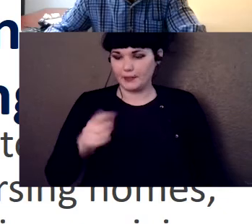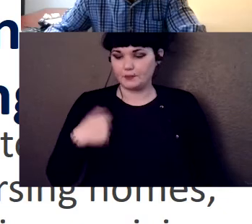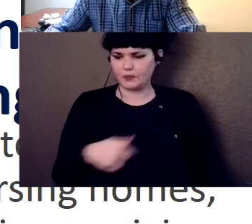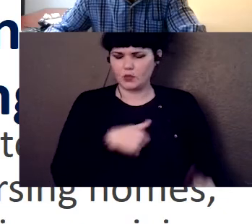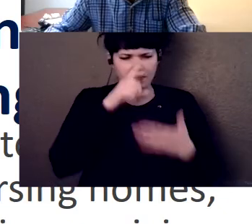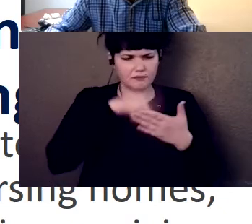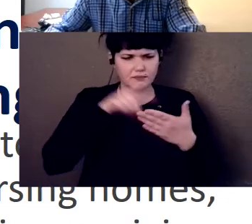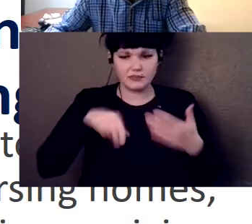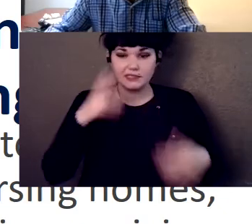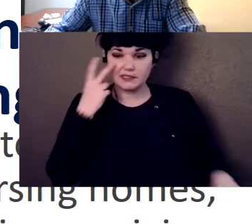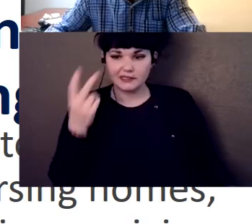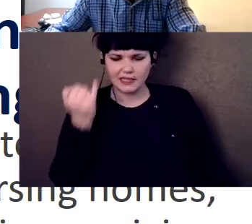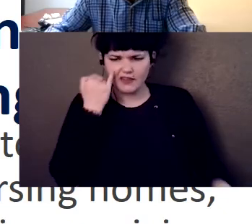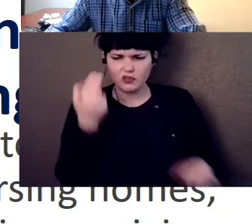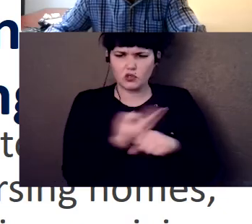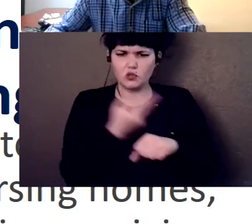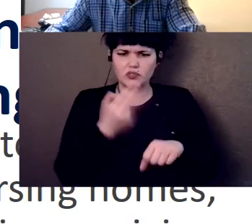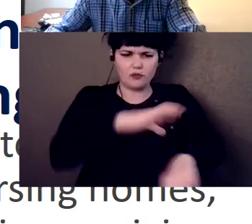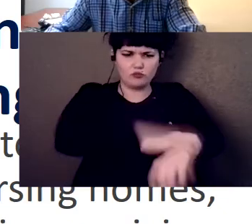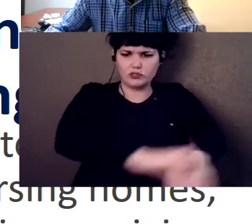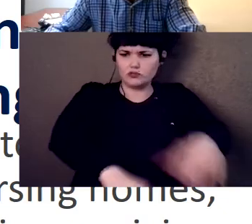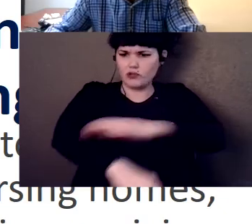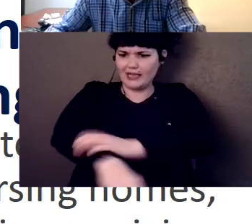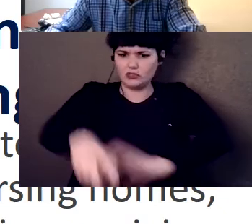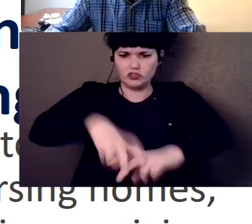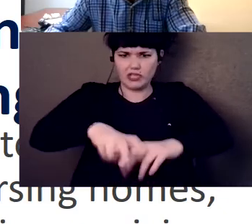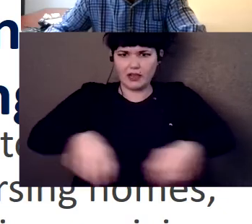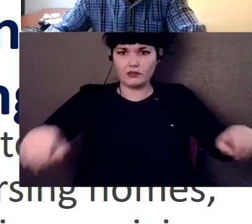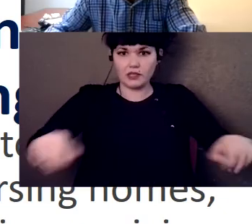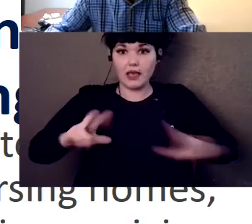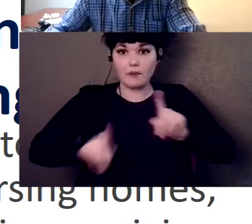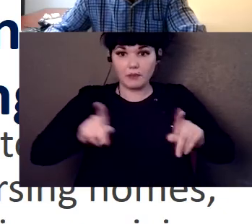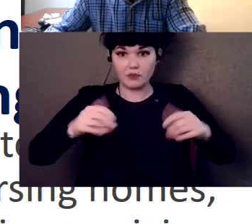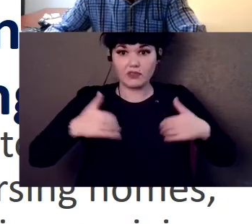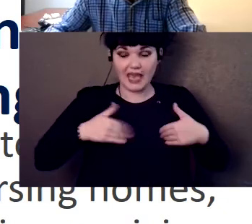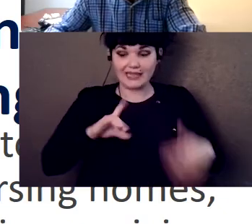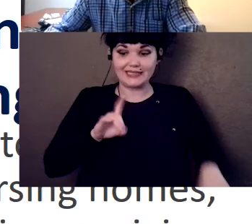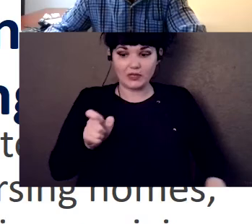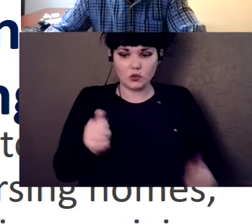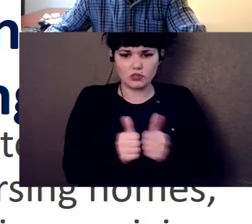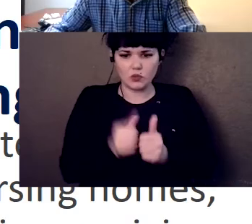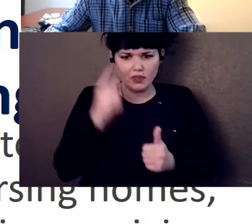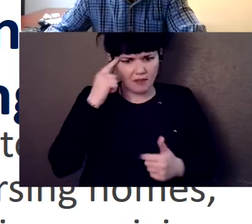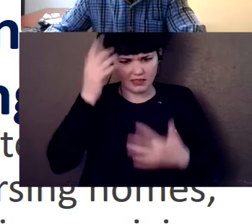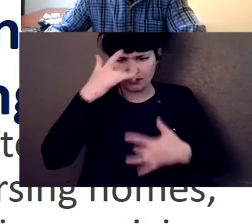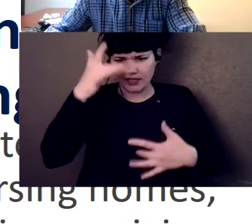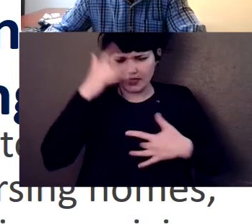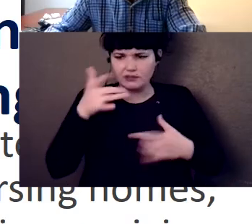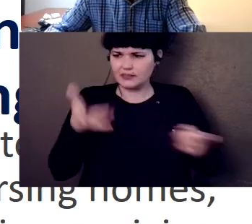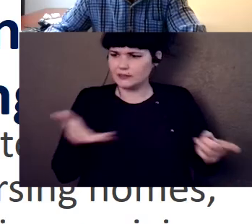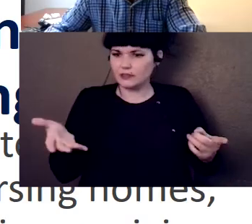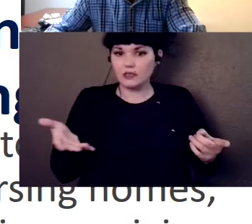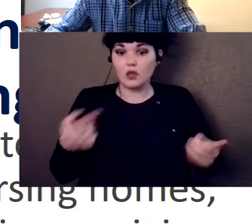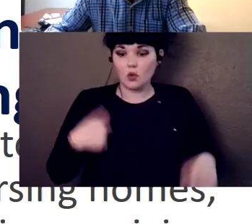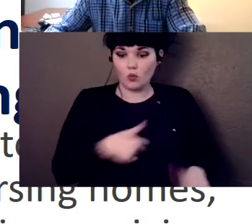association between use of restraint chairs in New York County jails and people diagnosed with mental illnesses. DRNY reviewed data from hundreds of